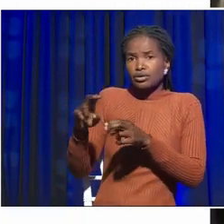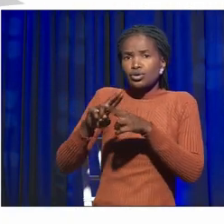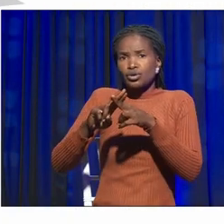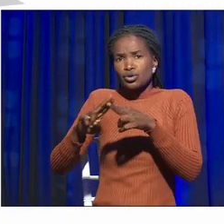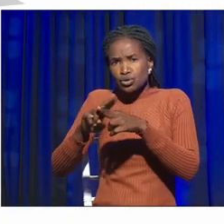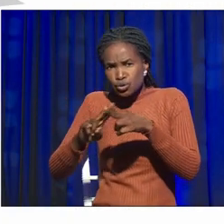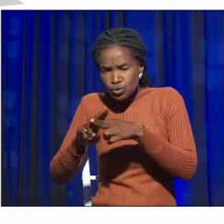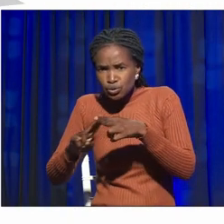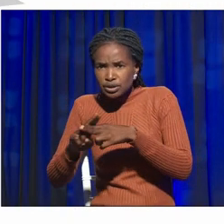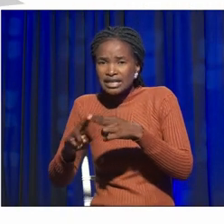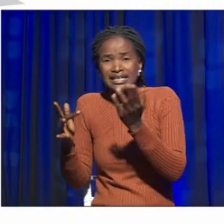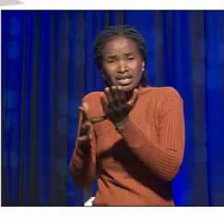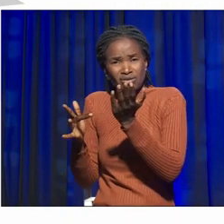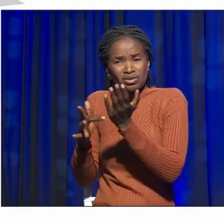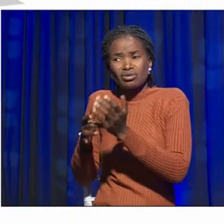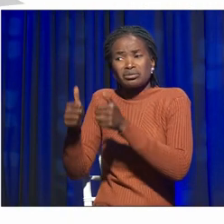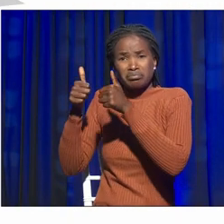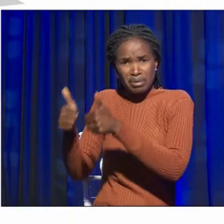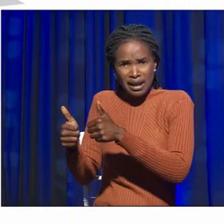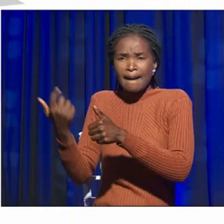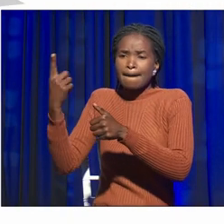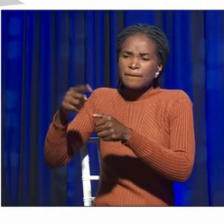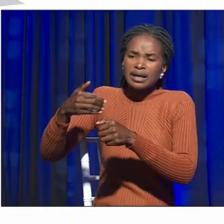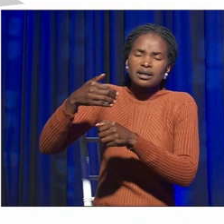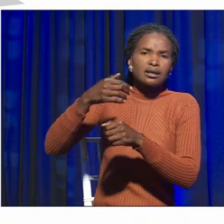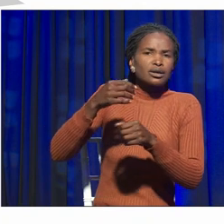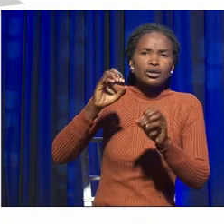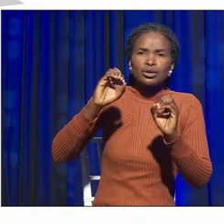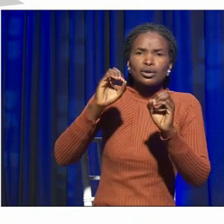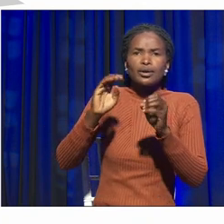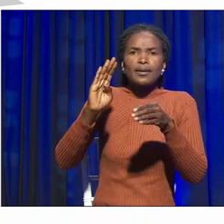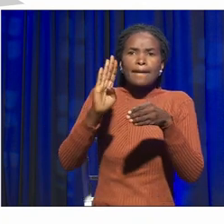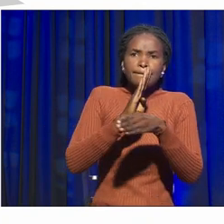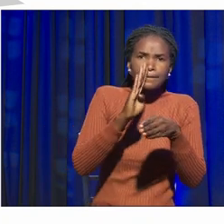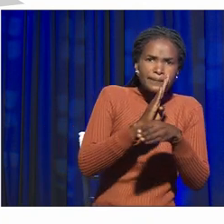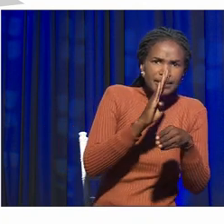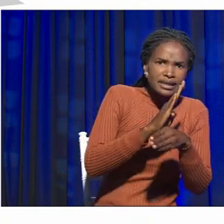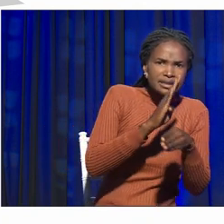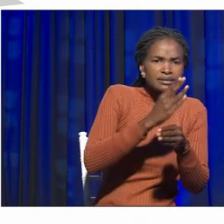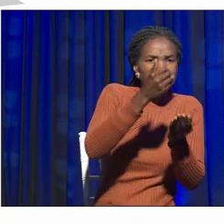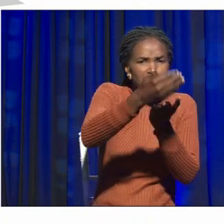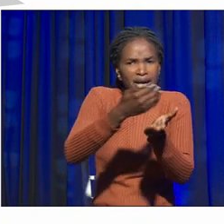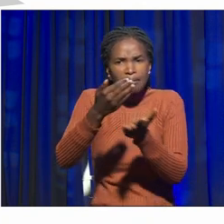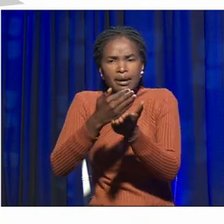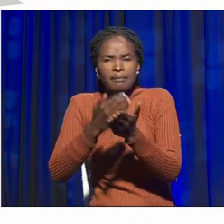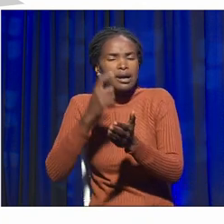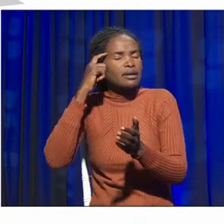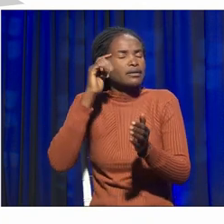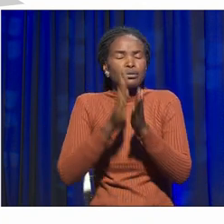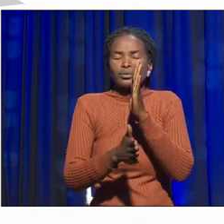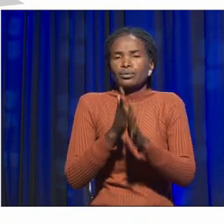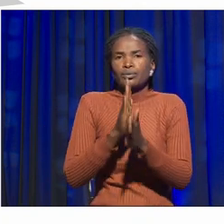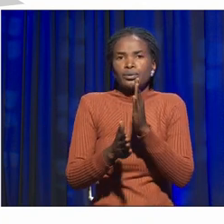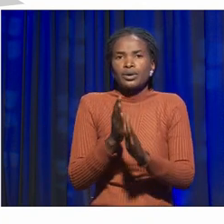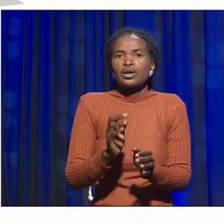or getting the your technology consultant, but you didn't take care of the business agility or the smart process with it and the